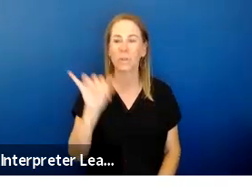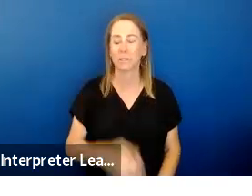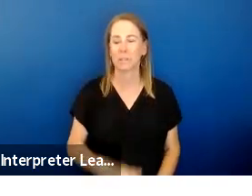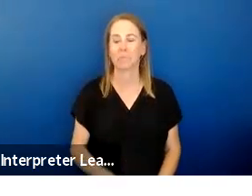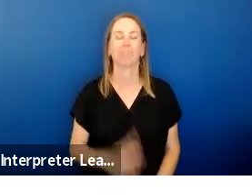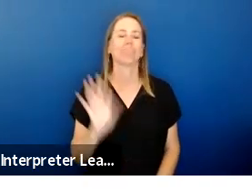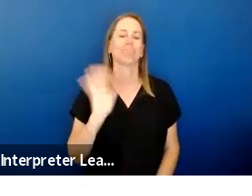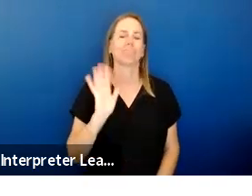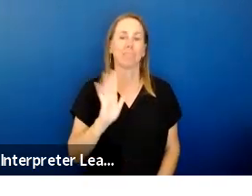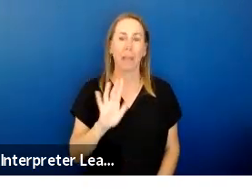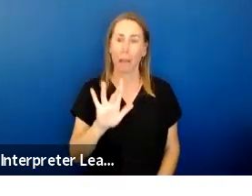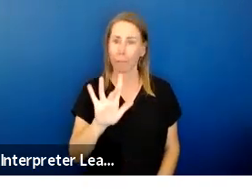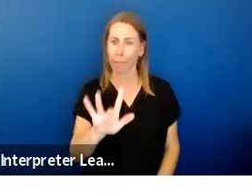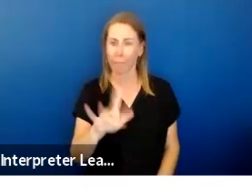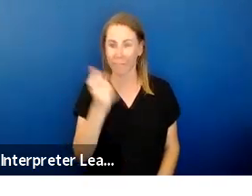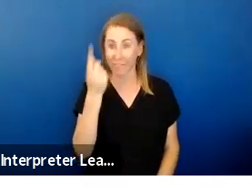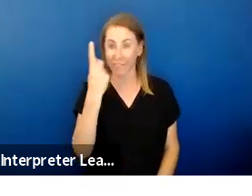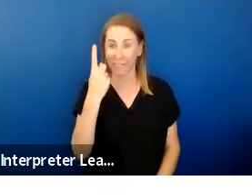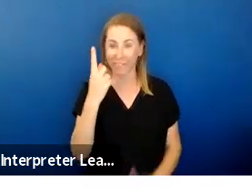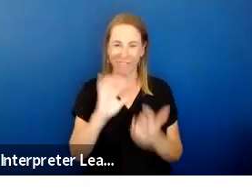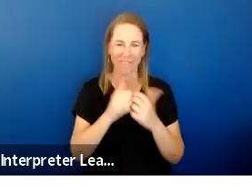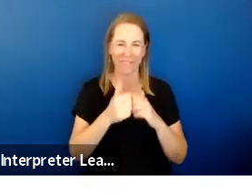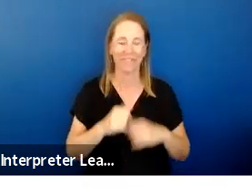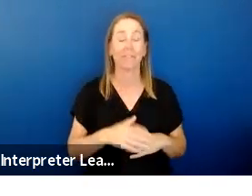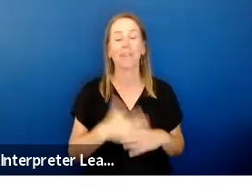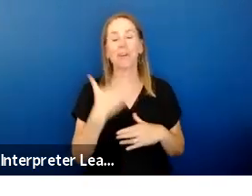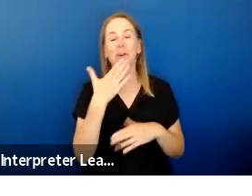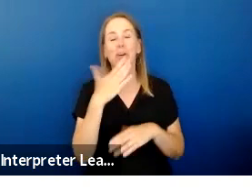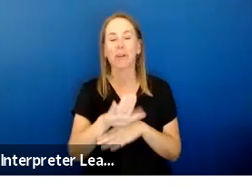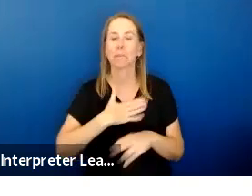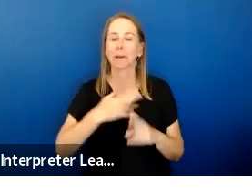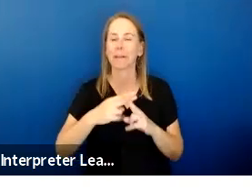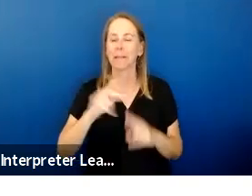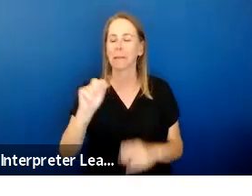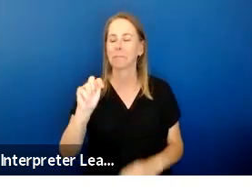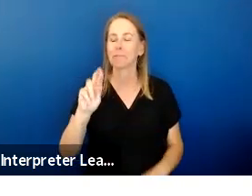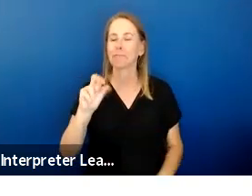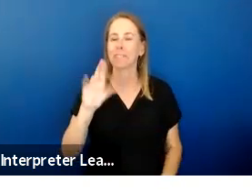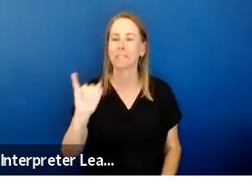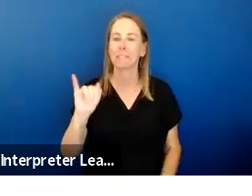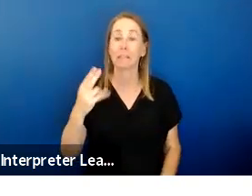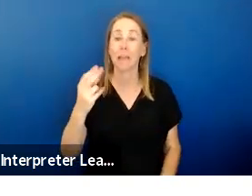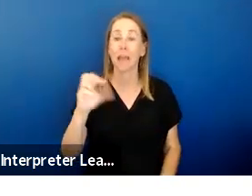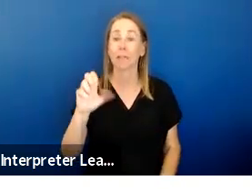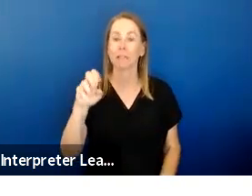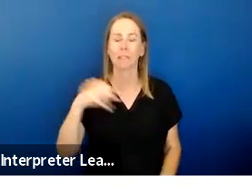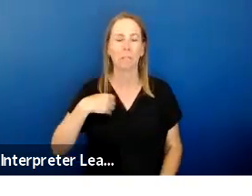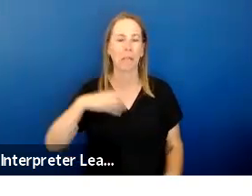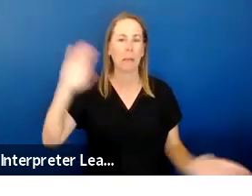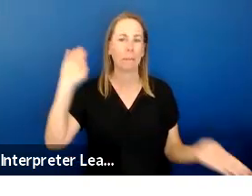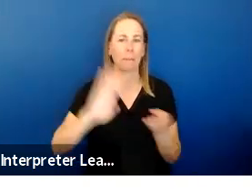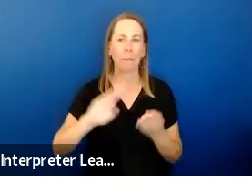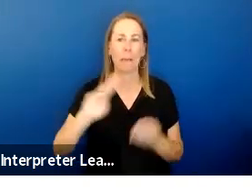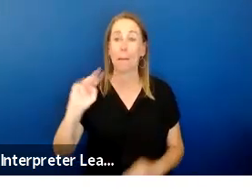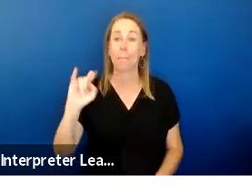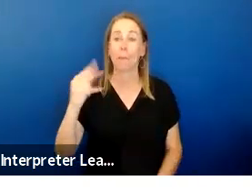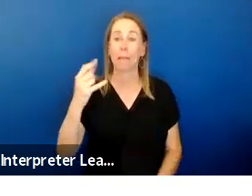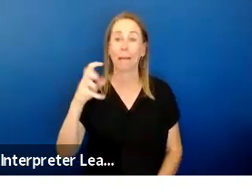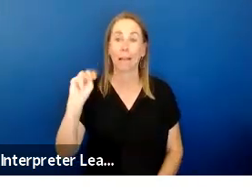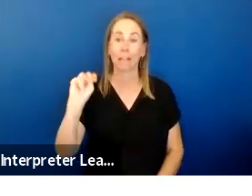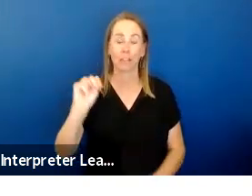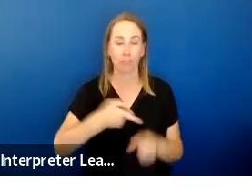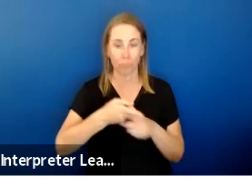The little button, I got it. Good afternoon, I'm Tracy Harrison. I'm a mitigation specialist with FEMA here